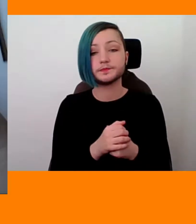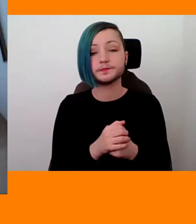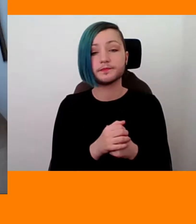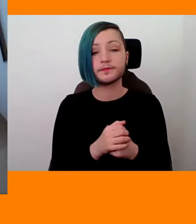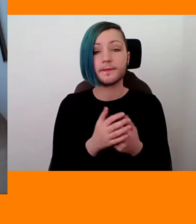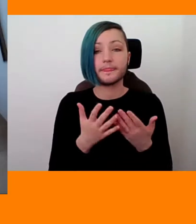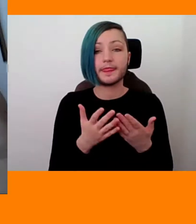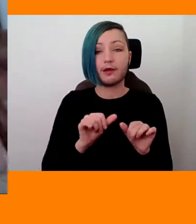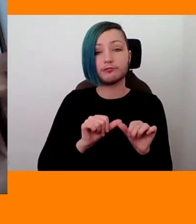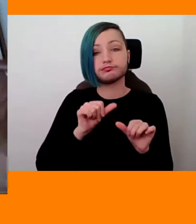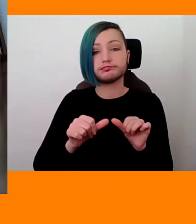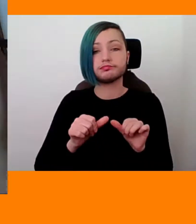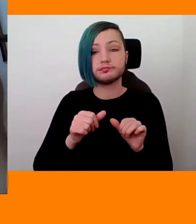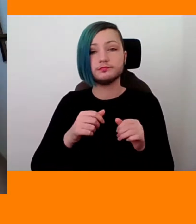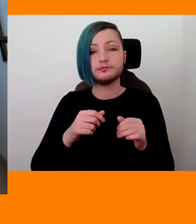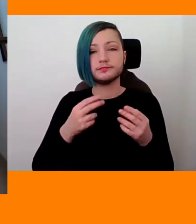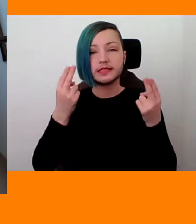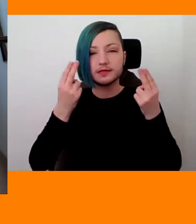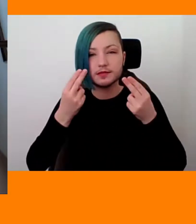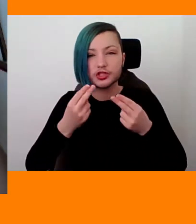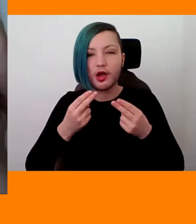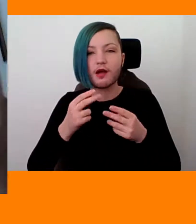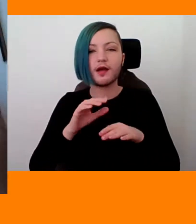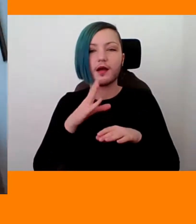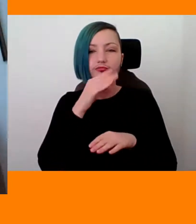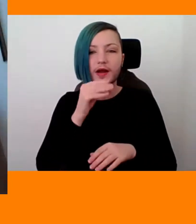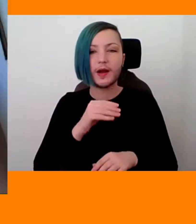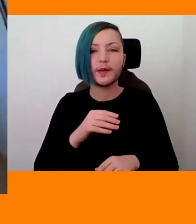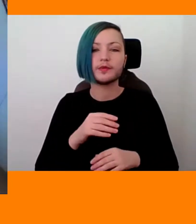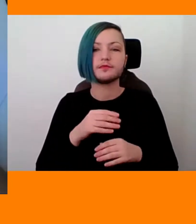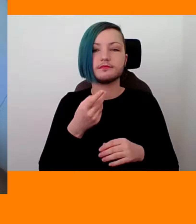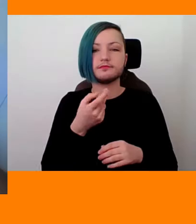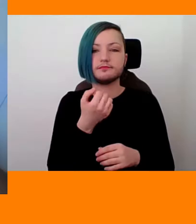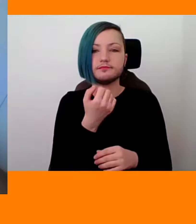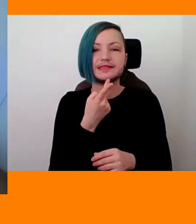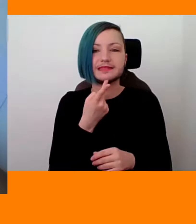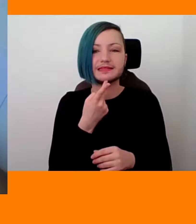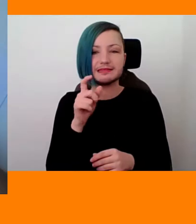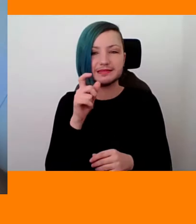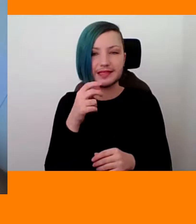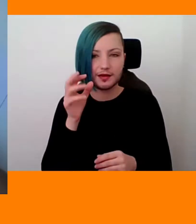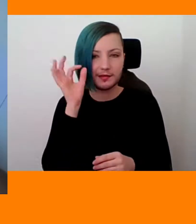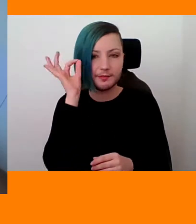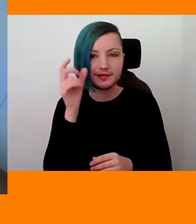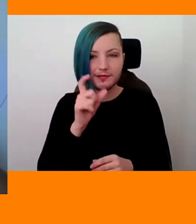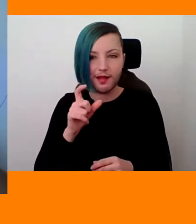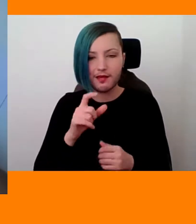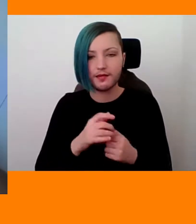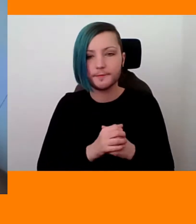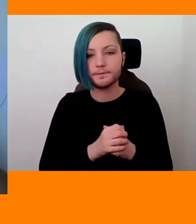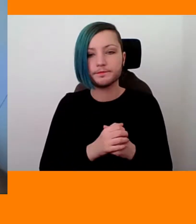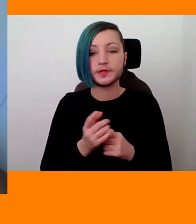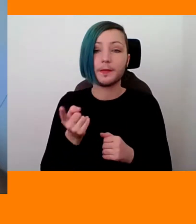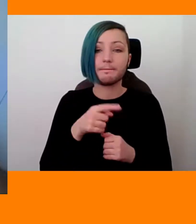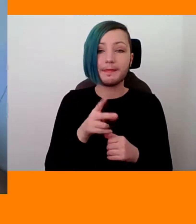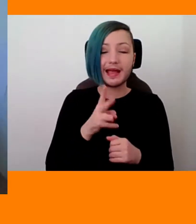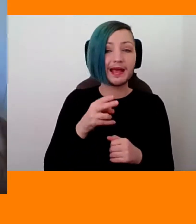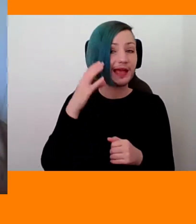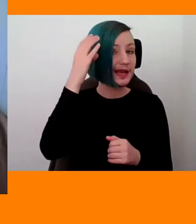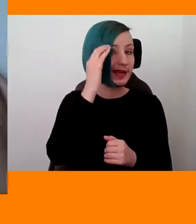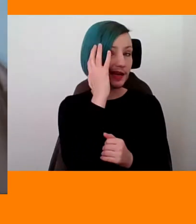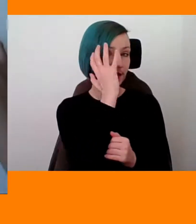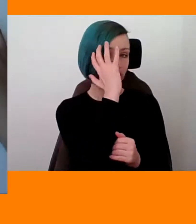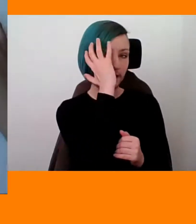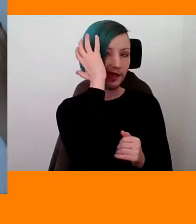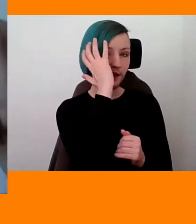move on to your second one. This is a darker brown. I'm going to go back to the section here where the hair is stuck to the